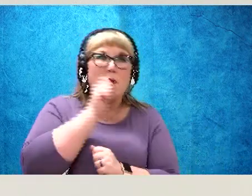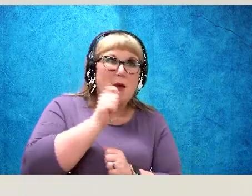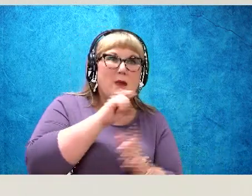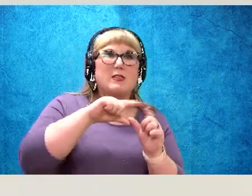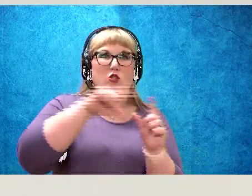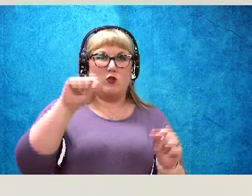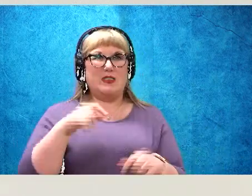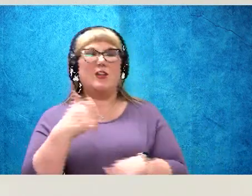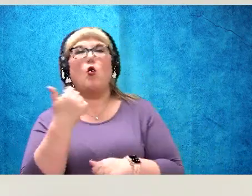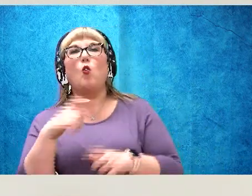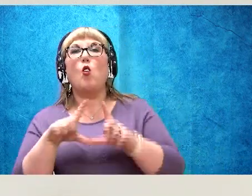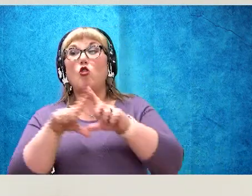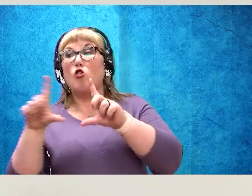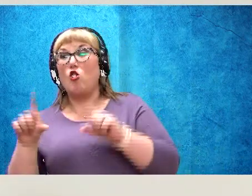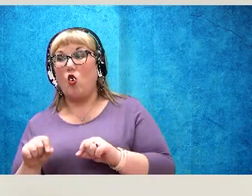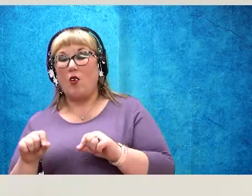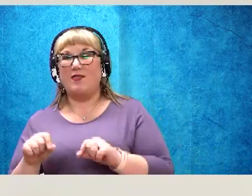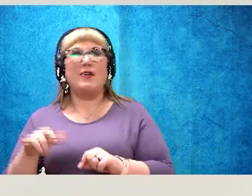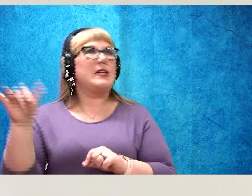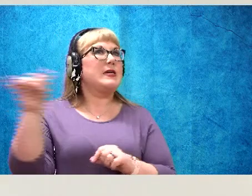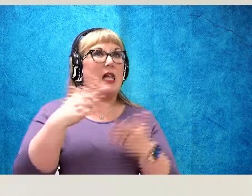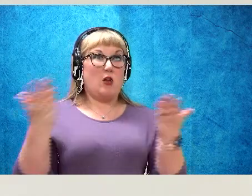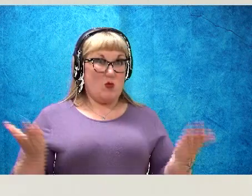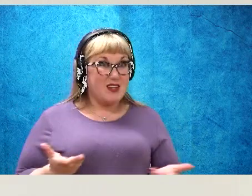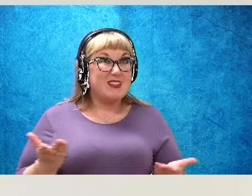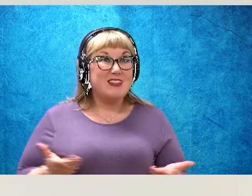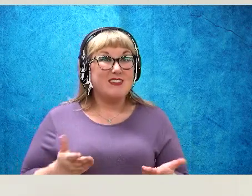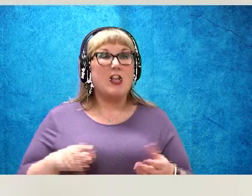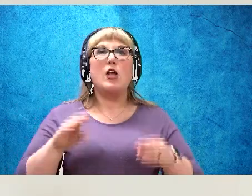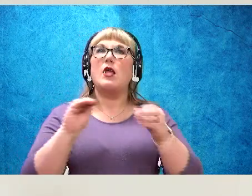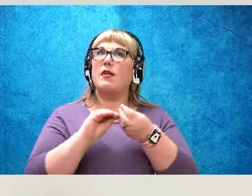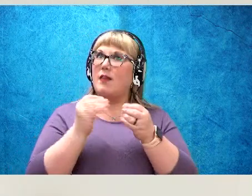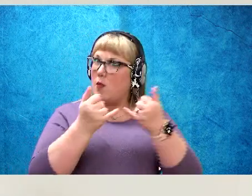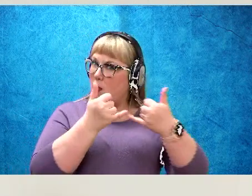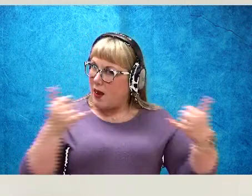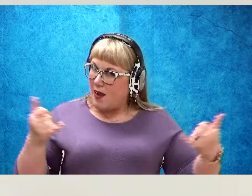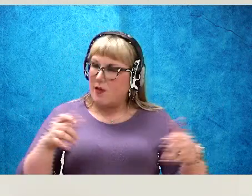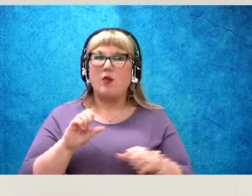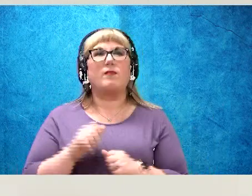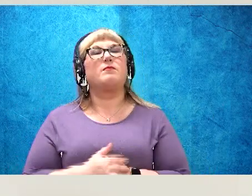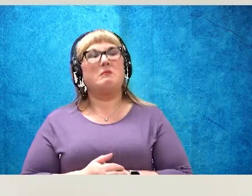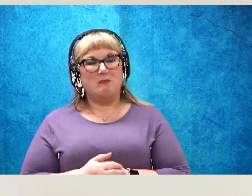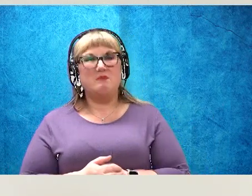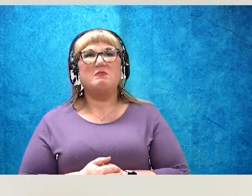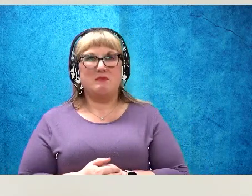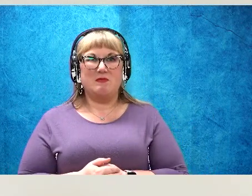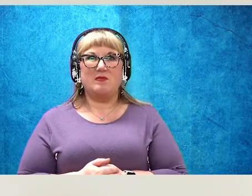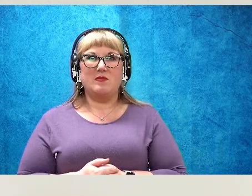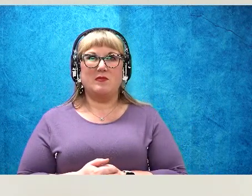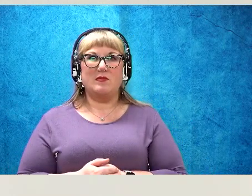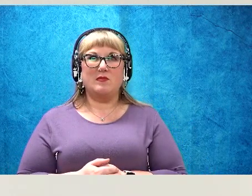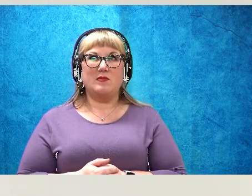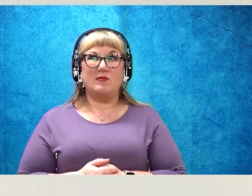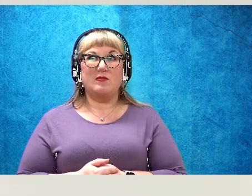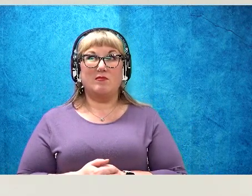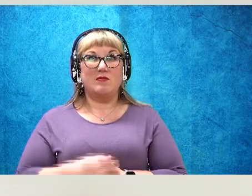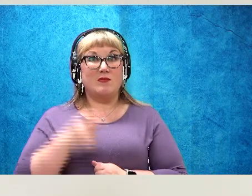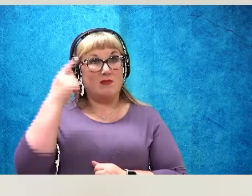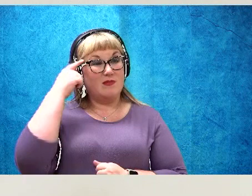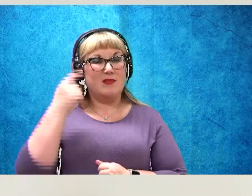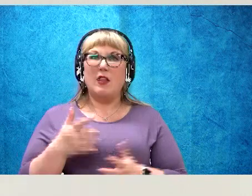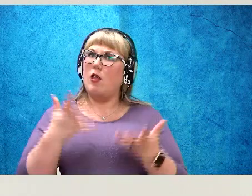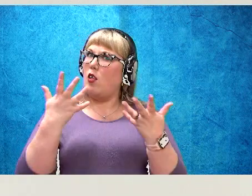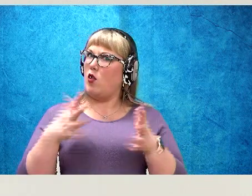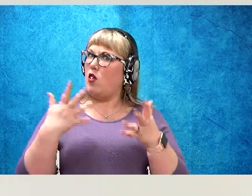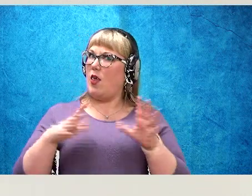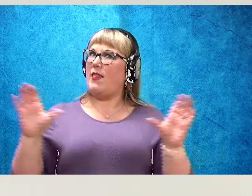your cards, just like we did here, and make a number path or a number line. And I think those are all